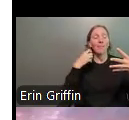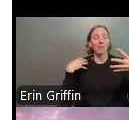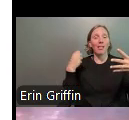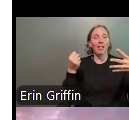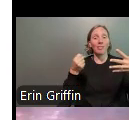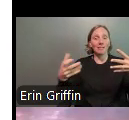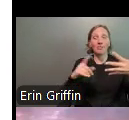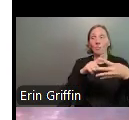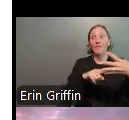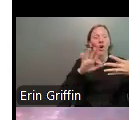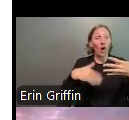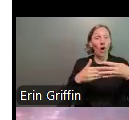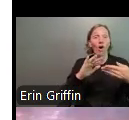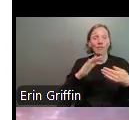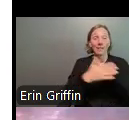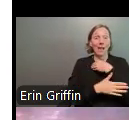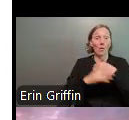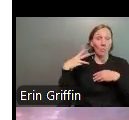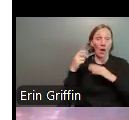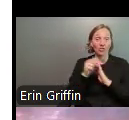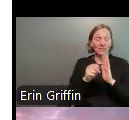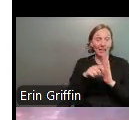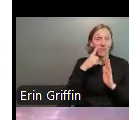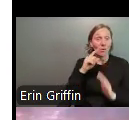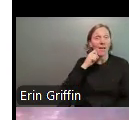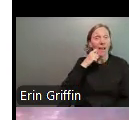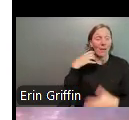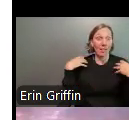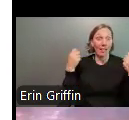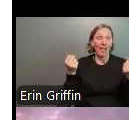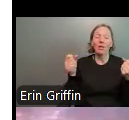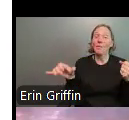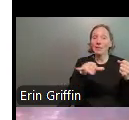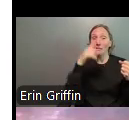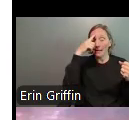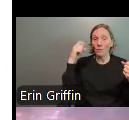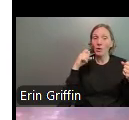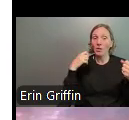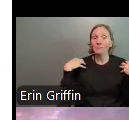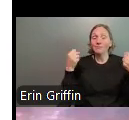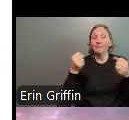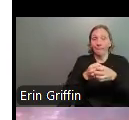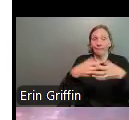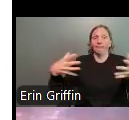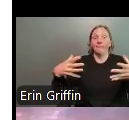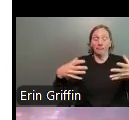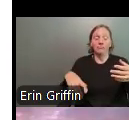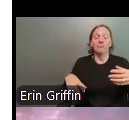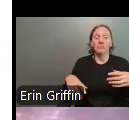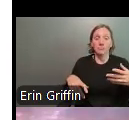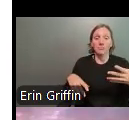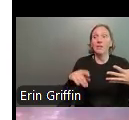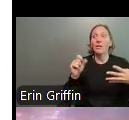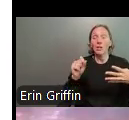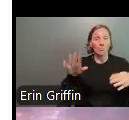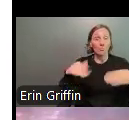in Washington state for Apple Health. It will be exactly the same as Apple Health Expansion. And our provider network is searchable on our Apple